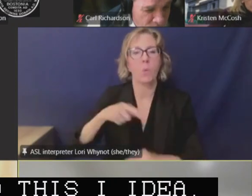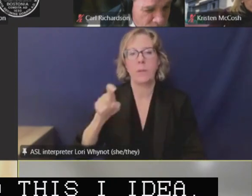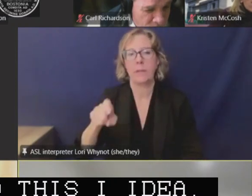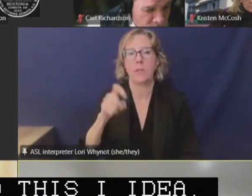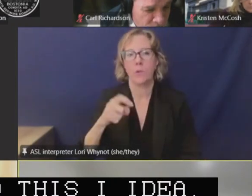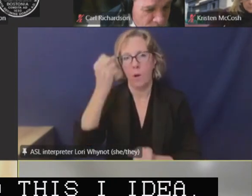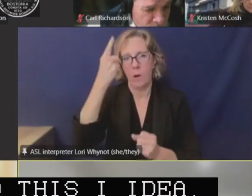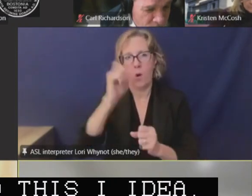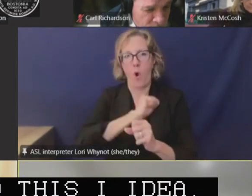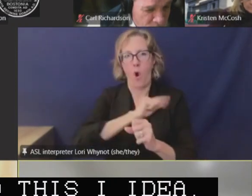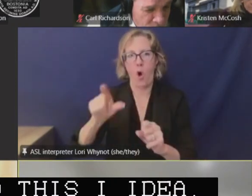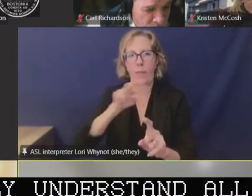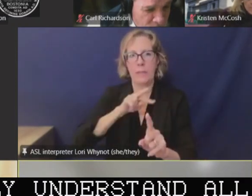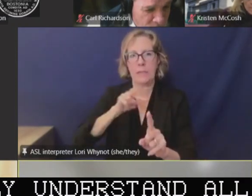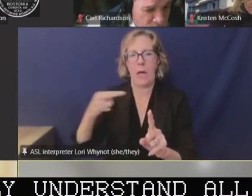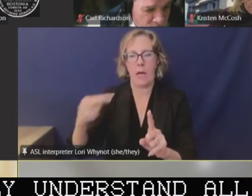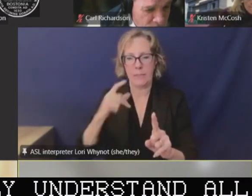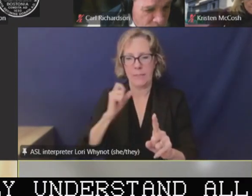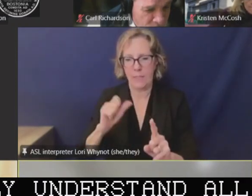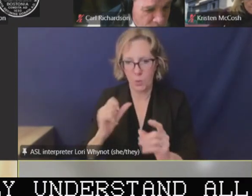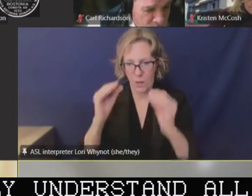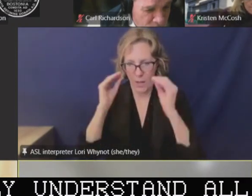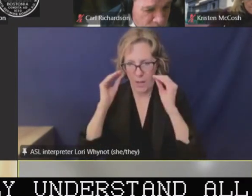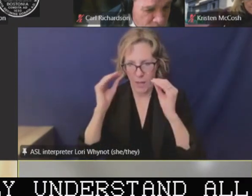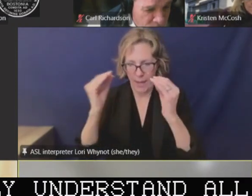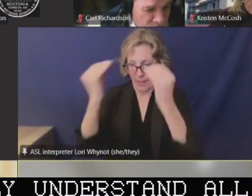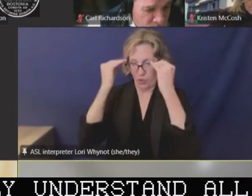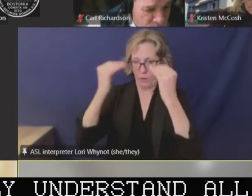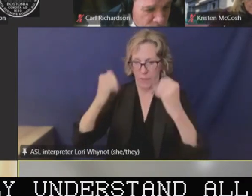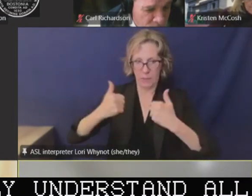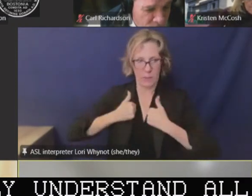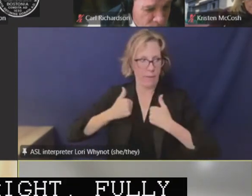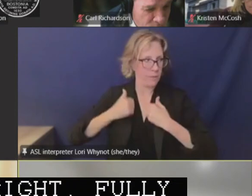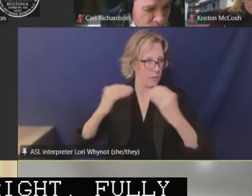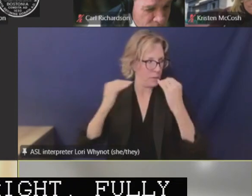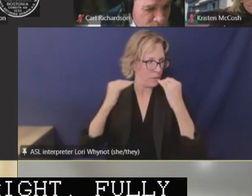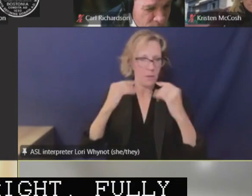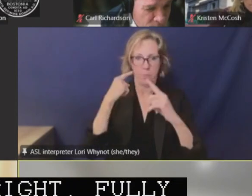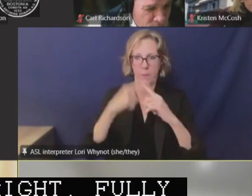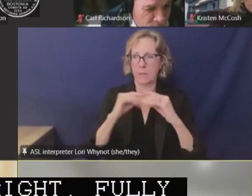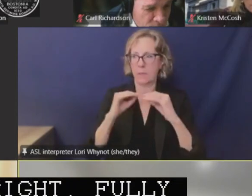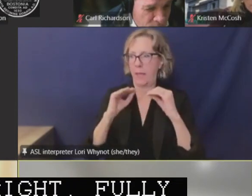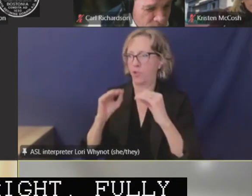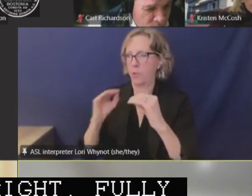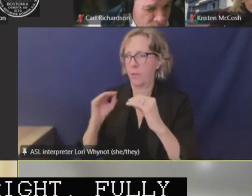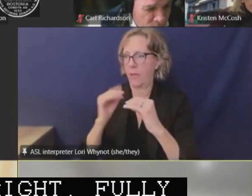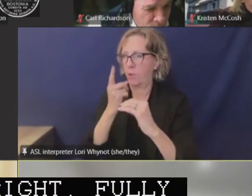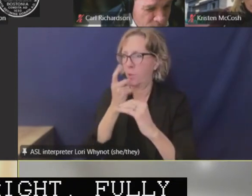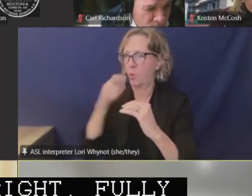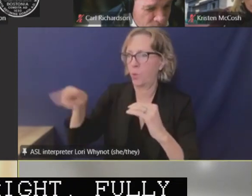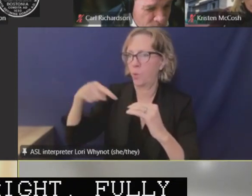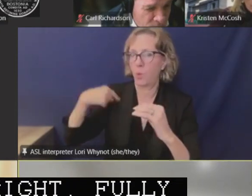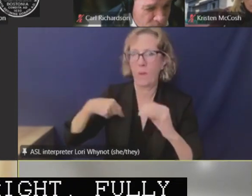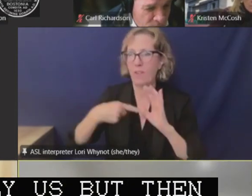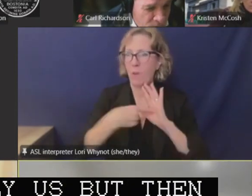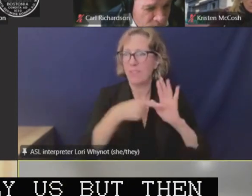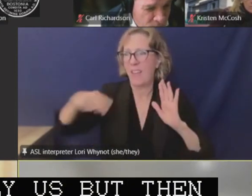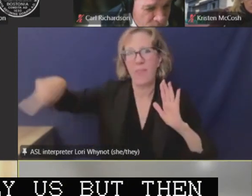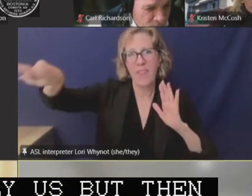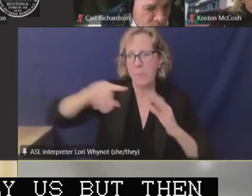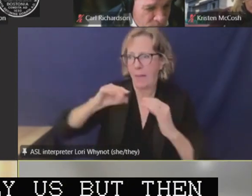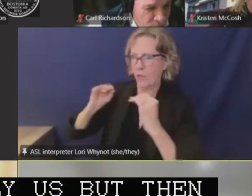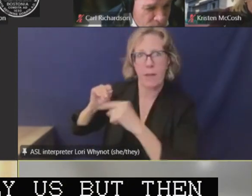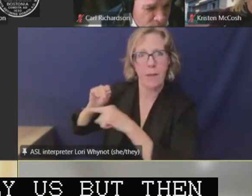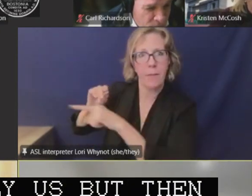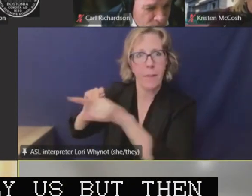educate not only us, but then also the groups that we're representing, in order,